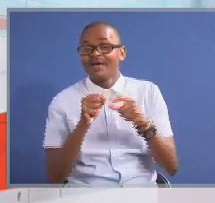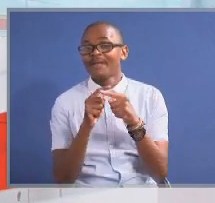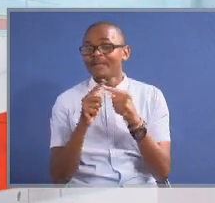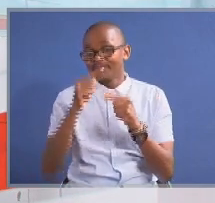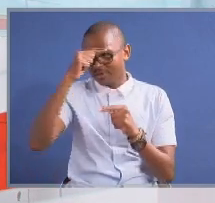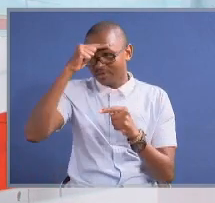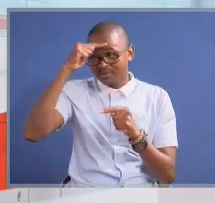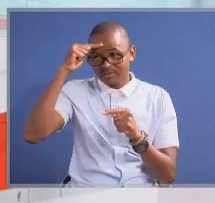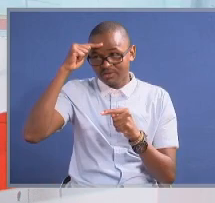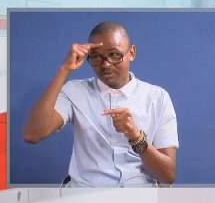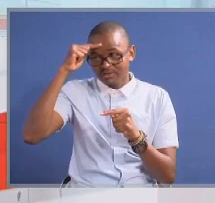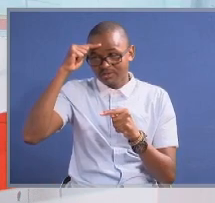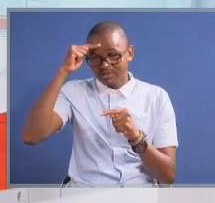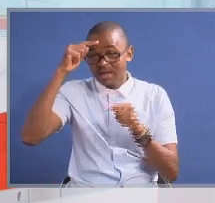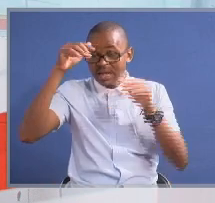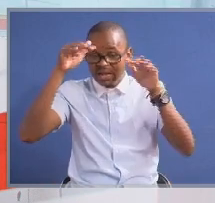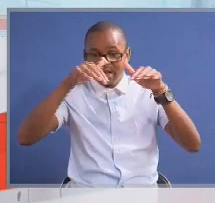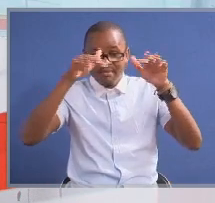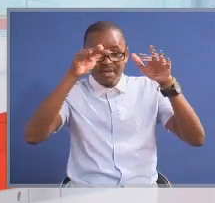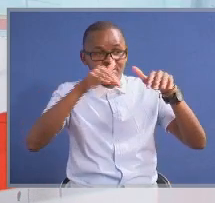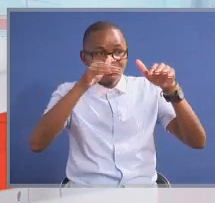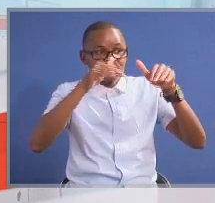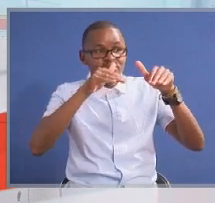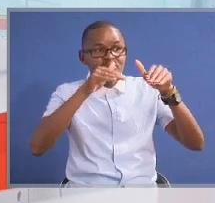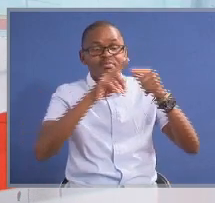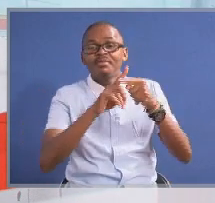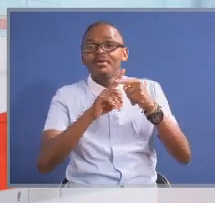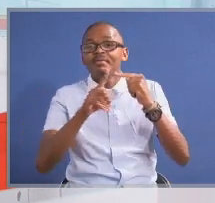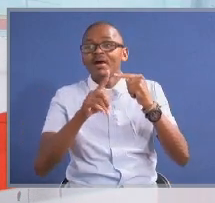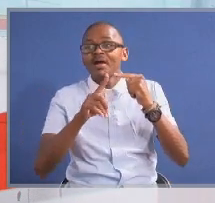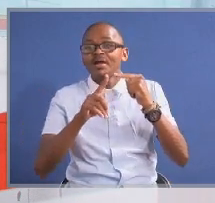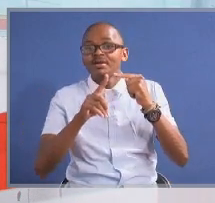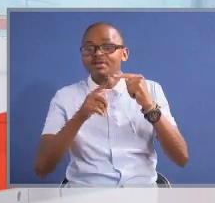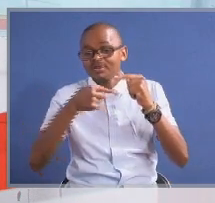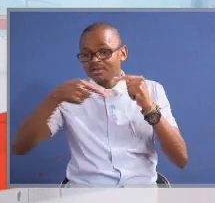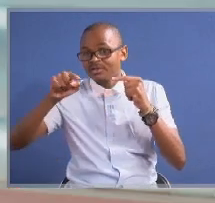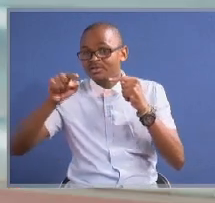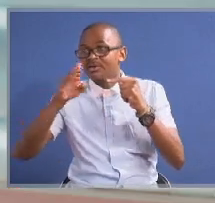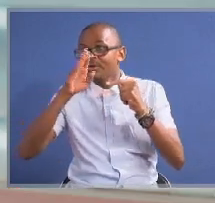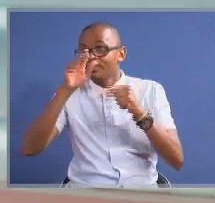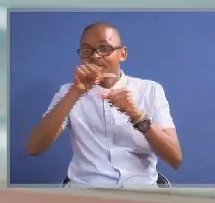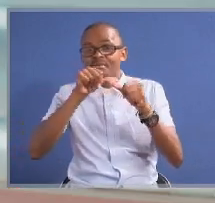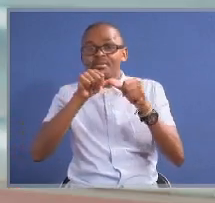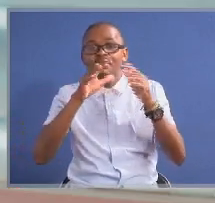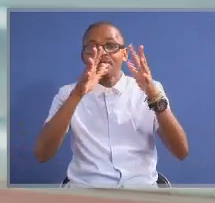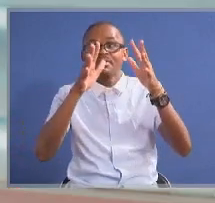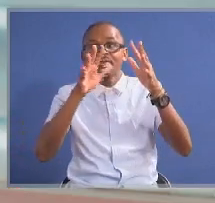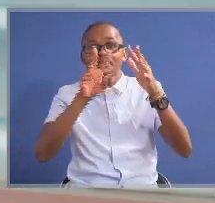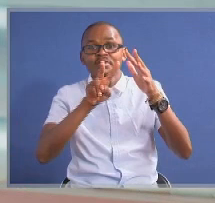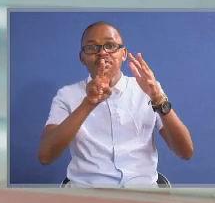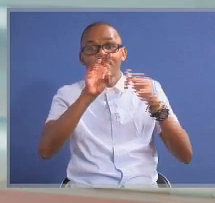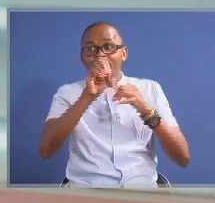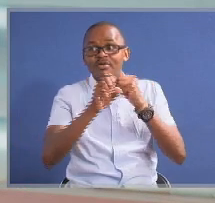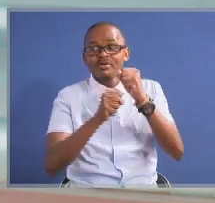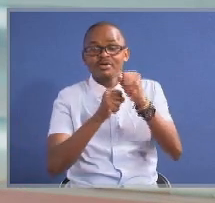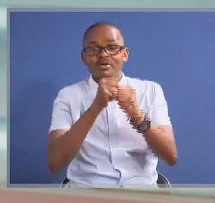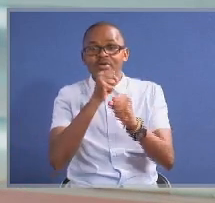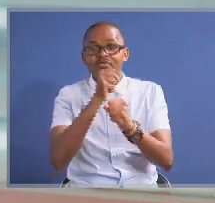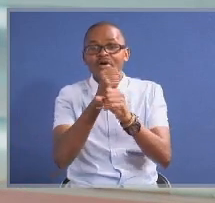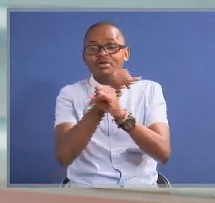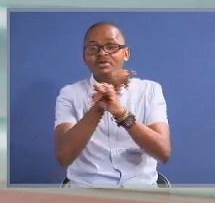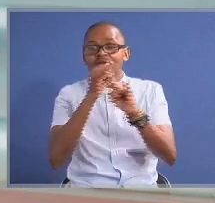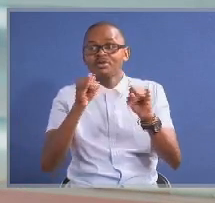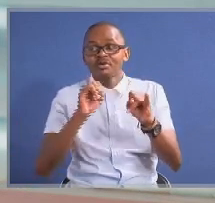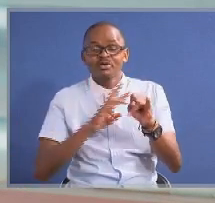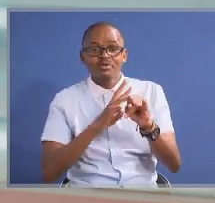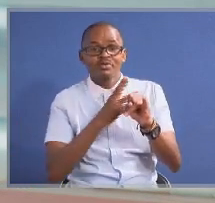bit cold, of course, rain, heavy downpour. Right. But if I'm correct, you are about to celebrate your 20th year of independence.